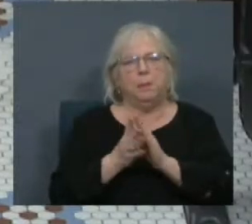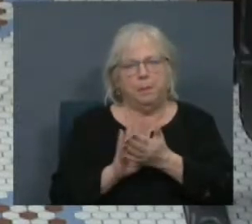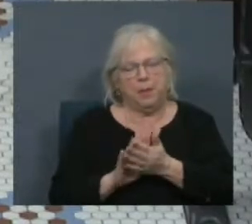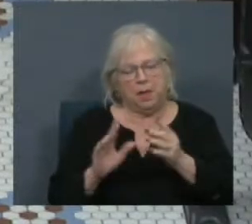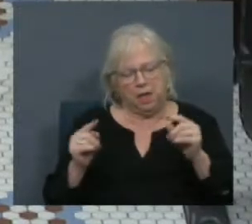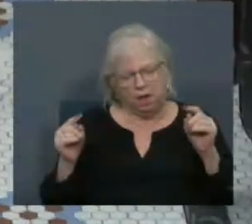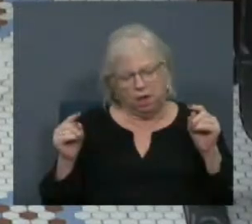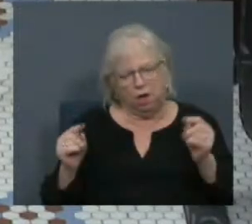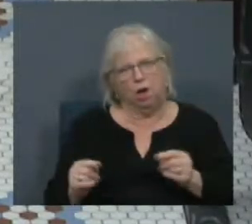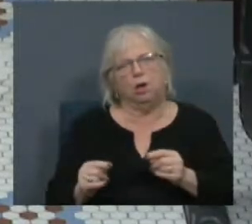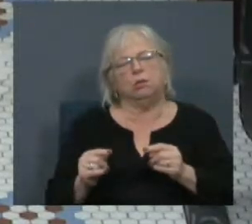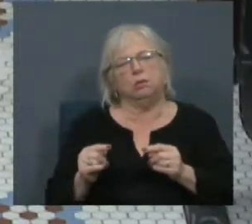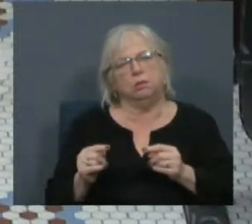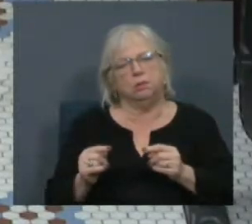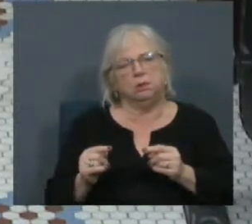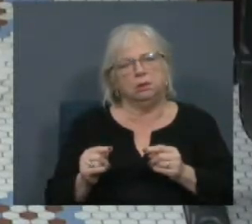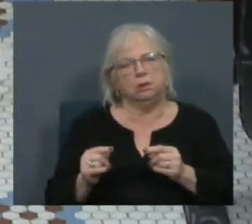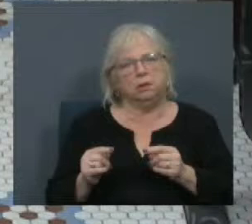hurt.